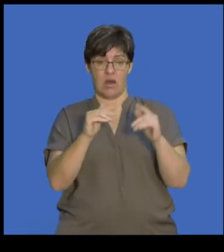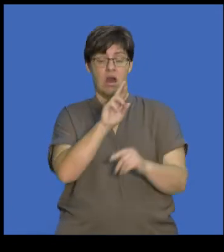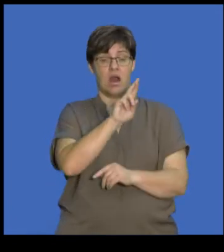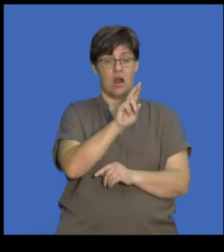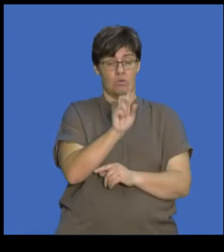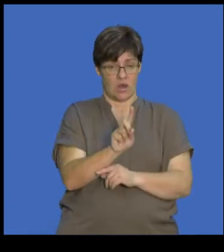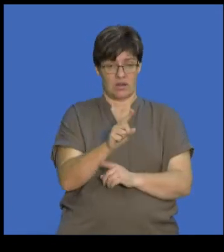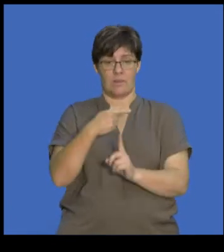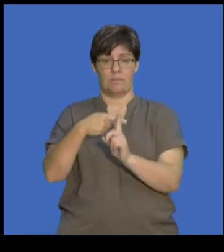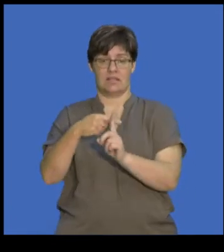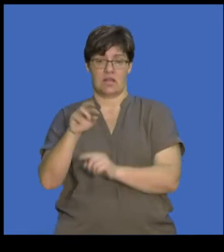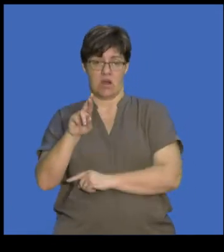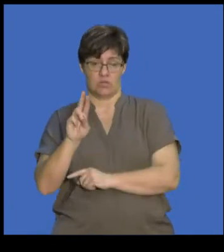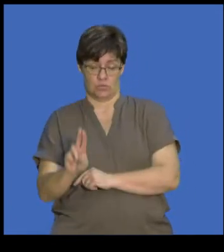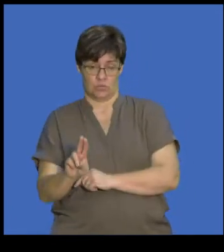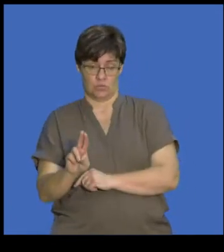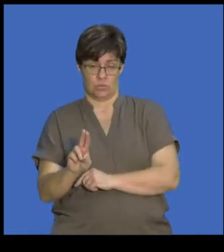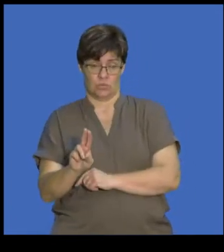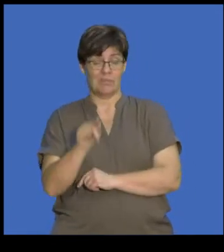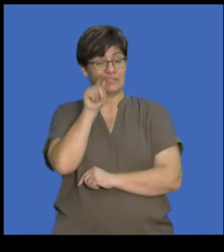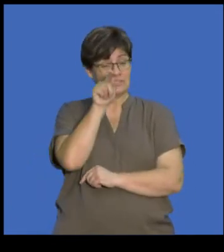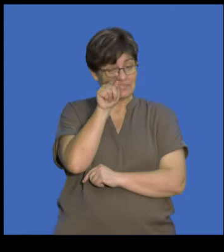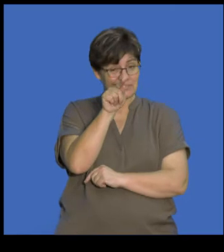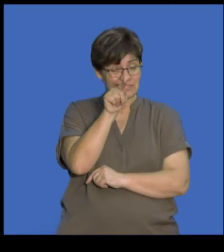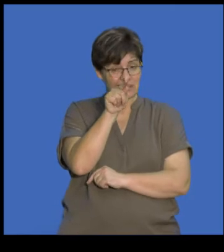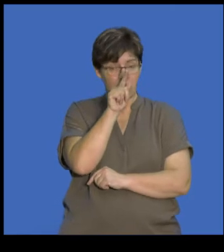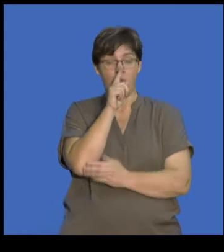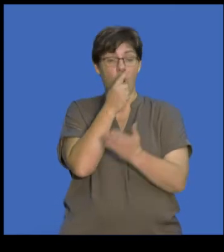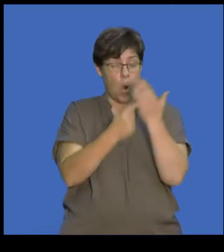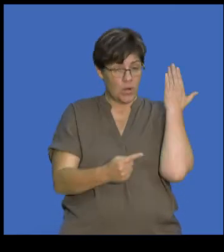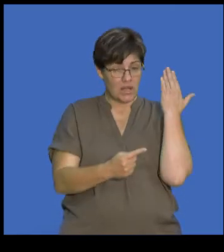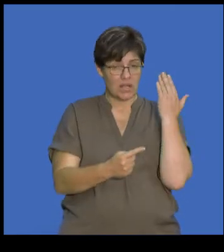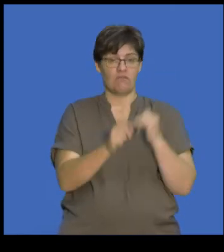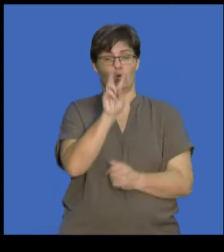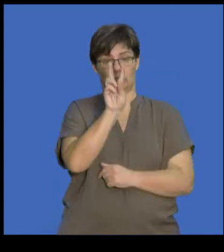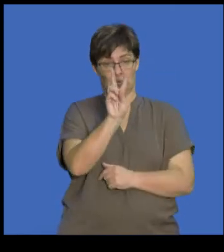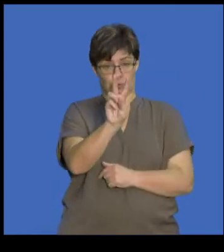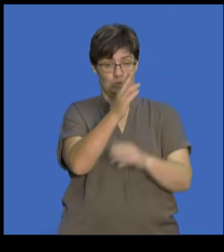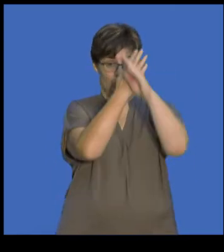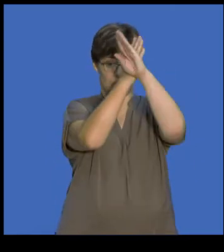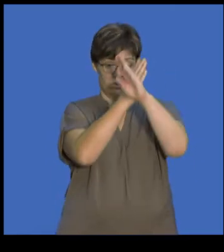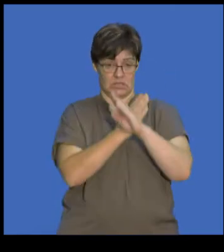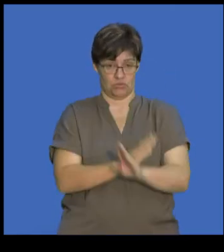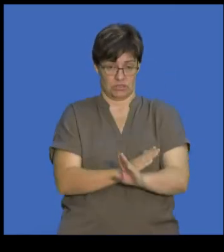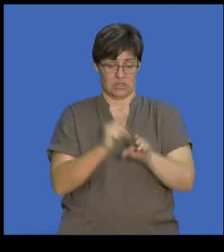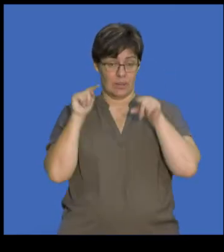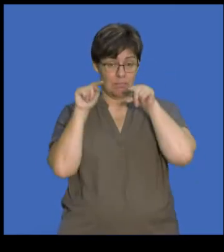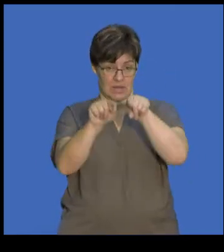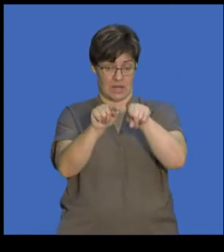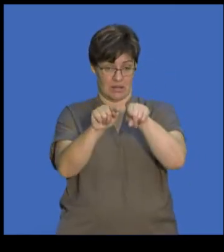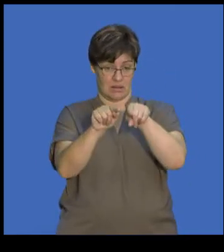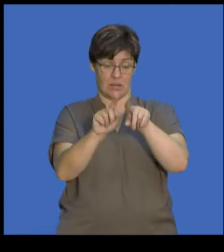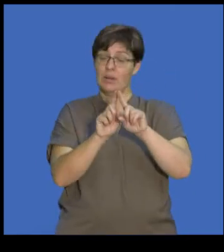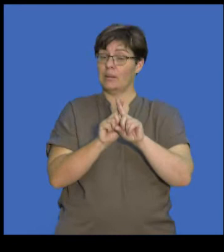plus R2. But this is only applicable for two resistors connected in parallel. However,